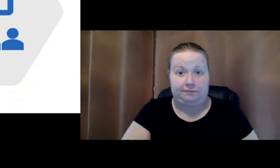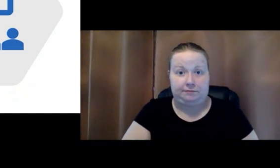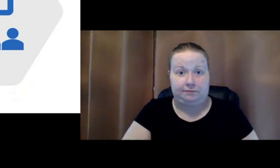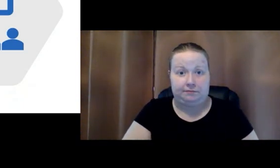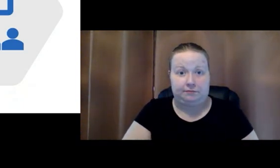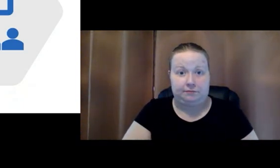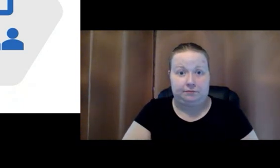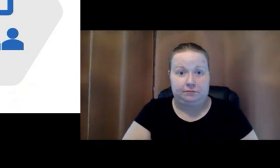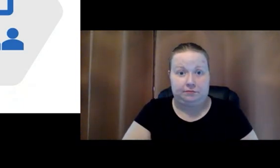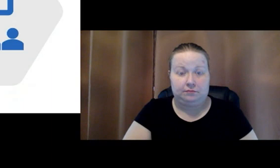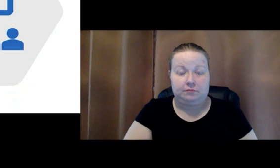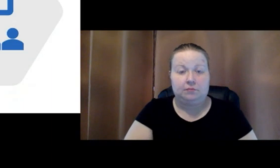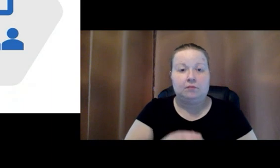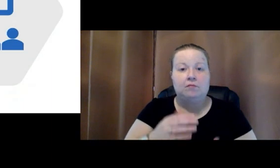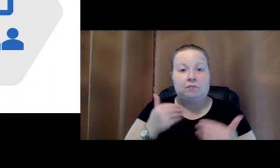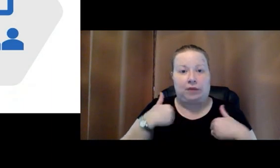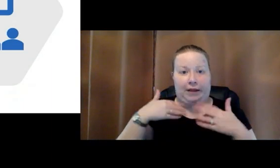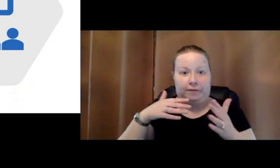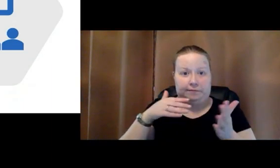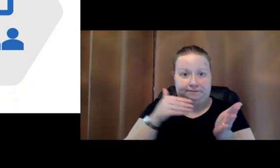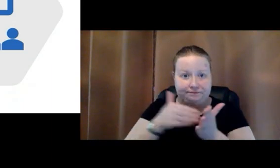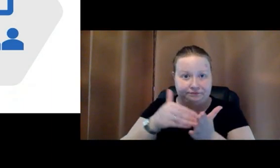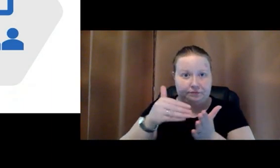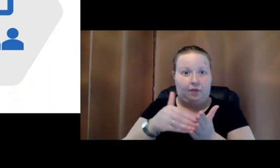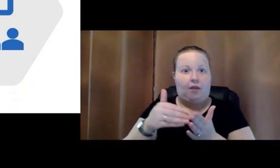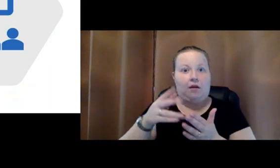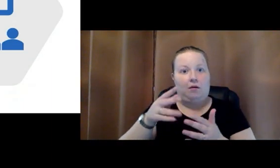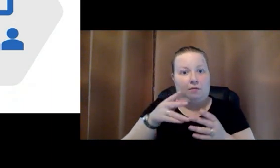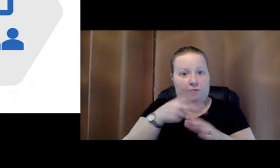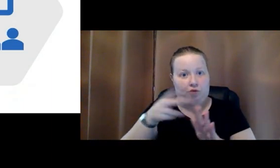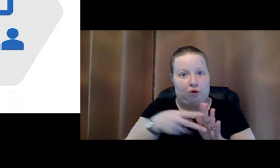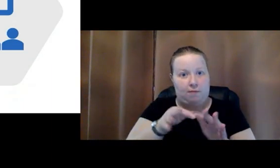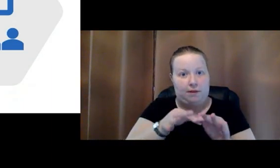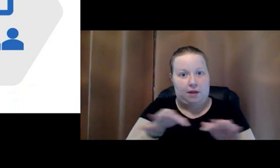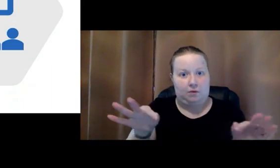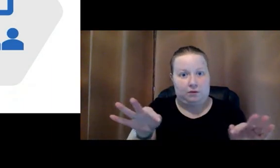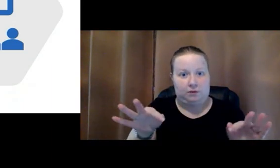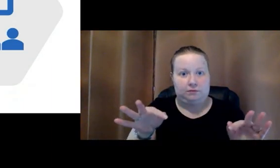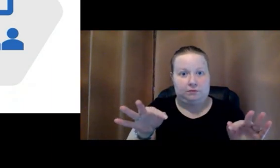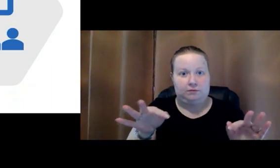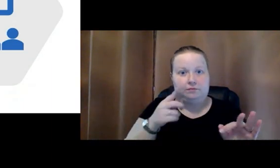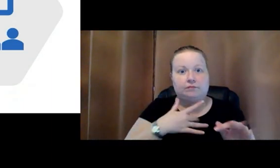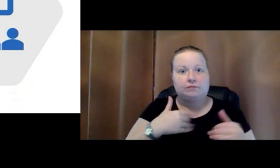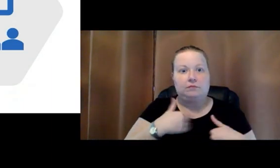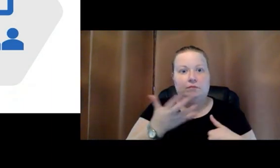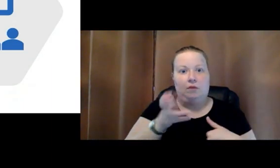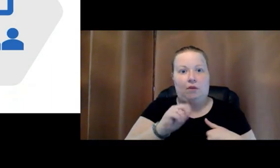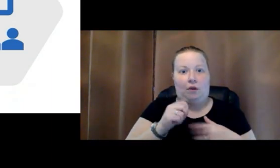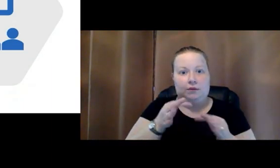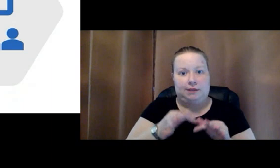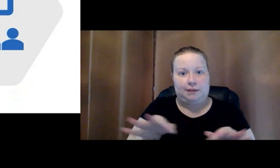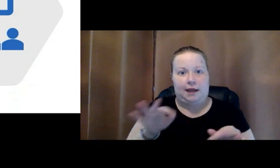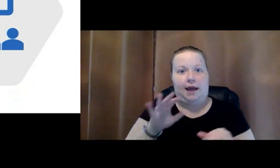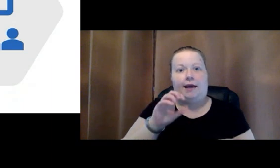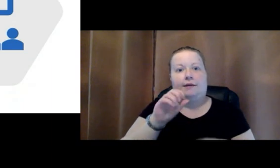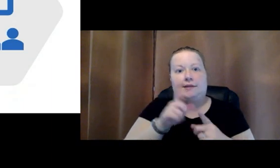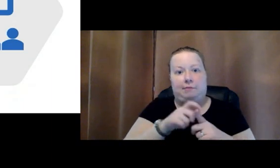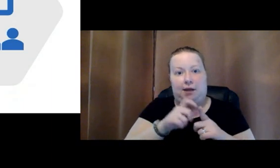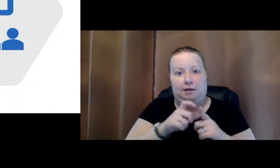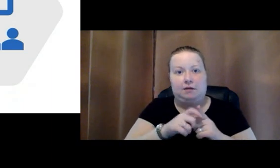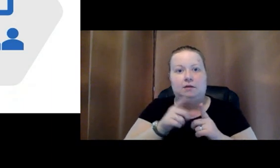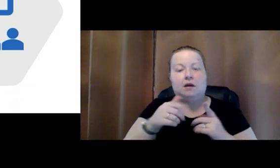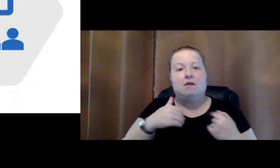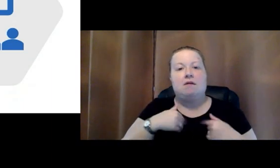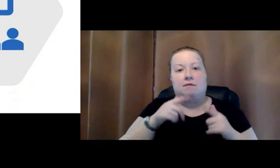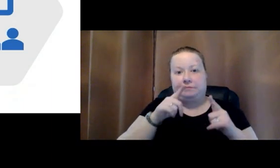programming languages, thousands of these things. And they often have their own syntax, their own semantics. They have giant